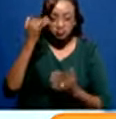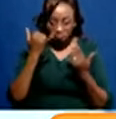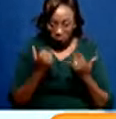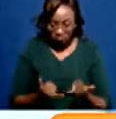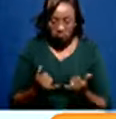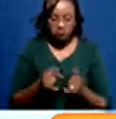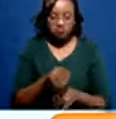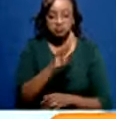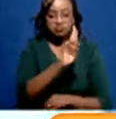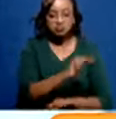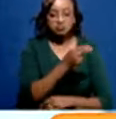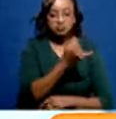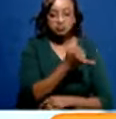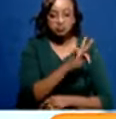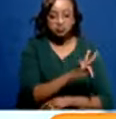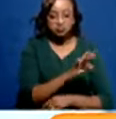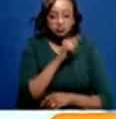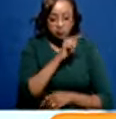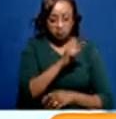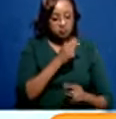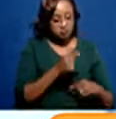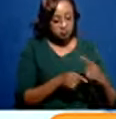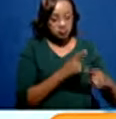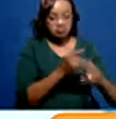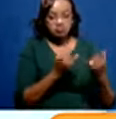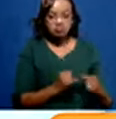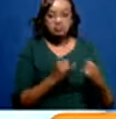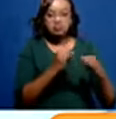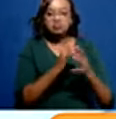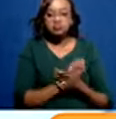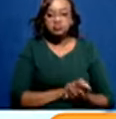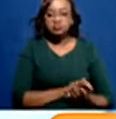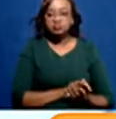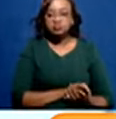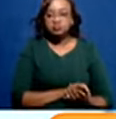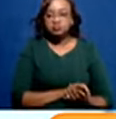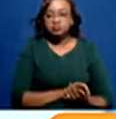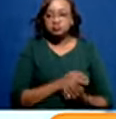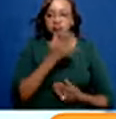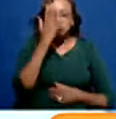NHIF infrastructure that is still in operation, because we didn't want to